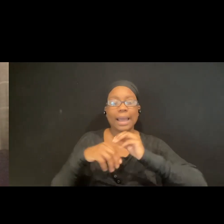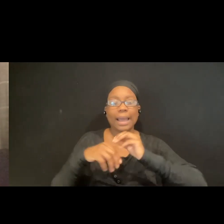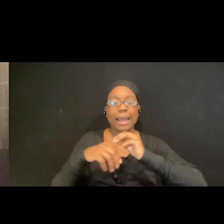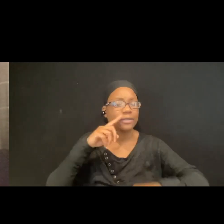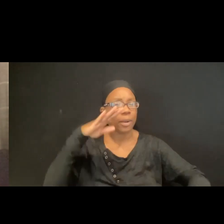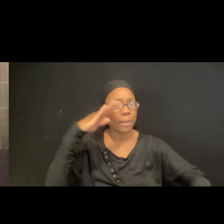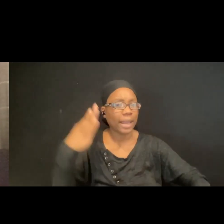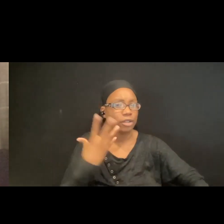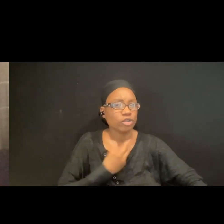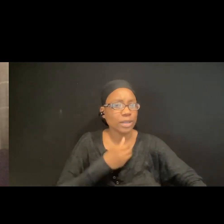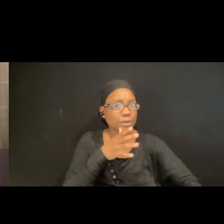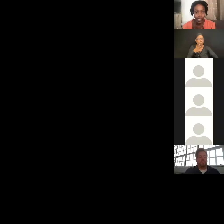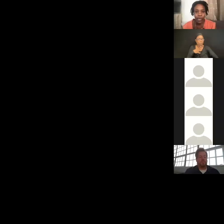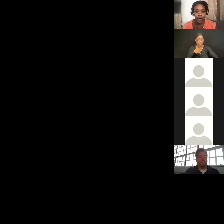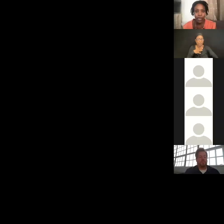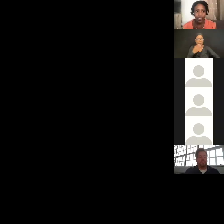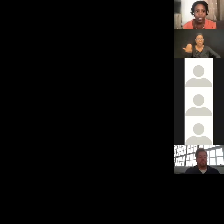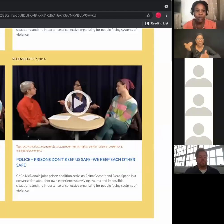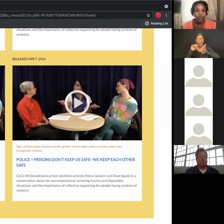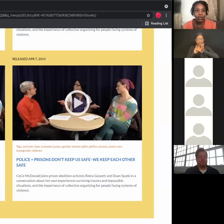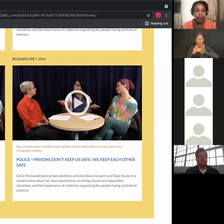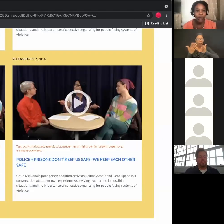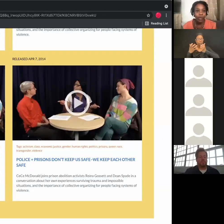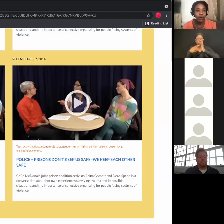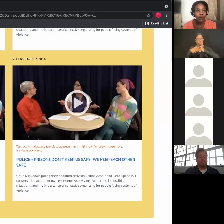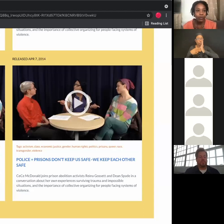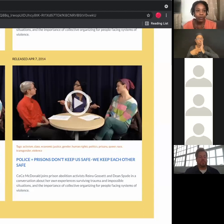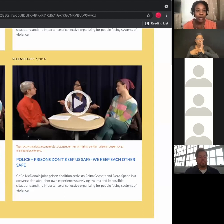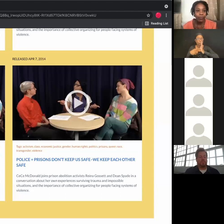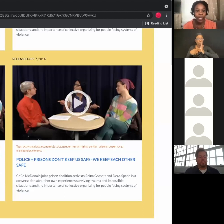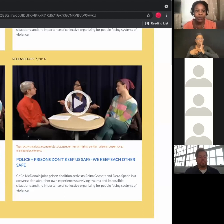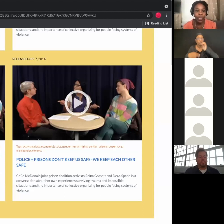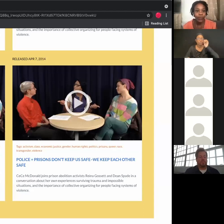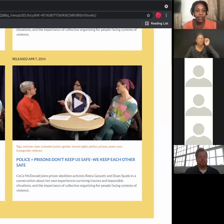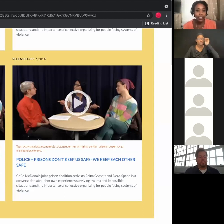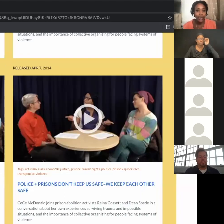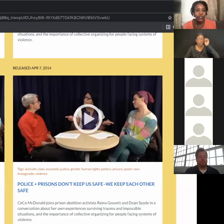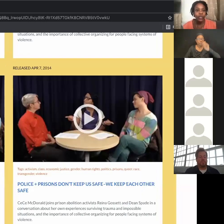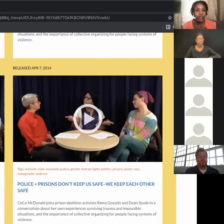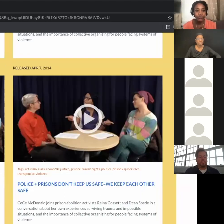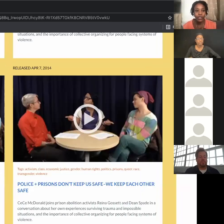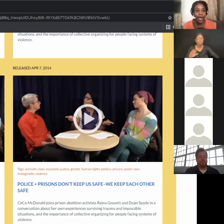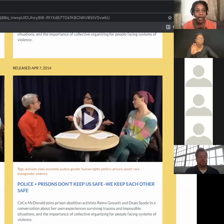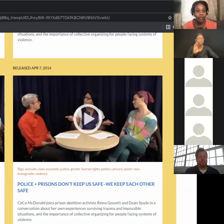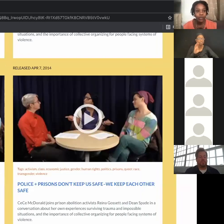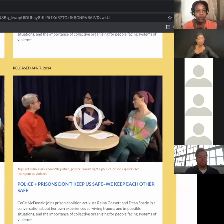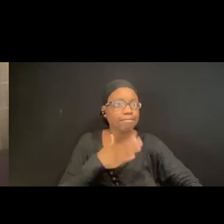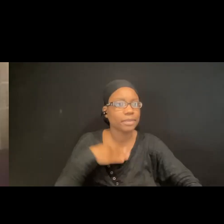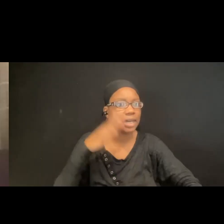women back up here. So I'm gonna get back to my presentation for